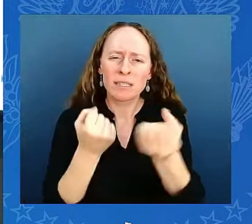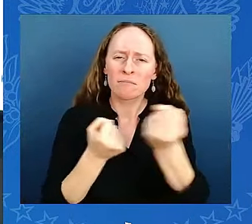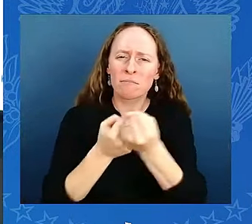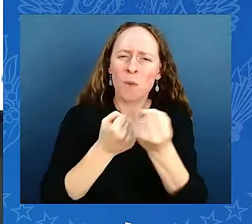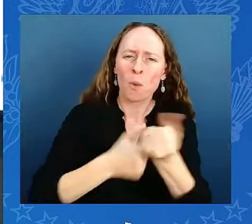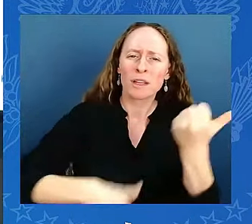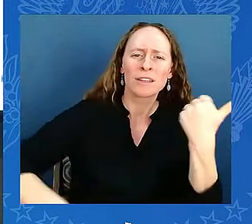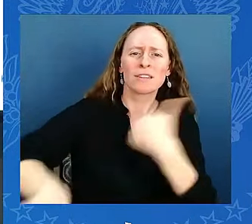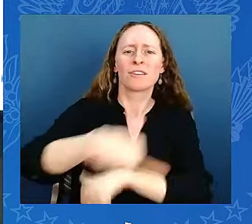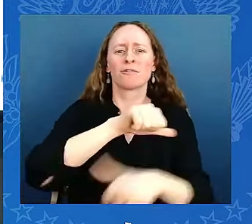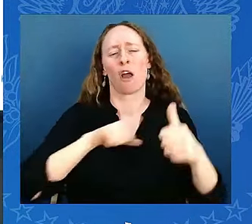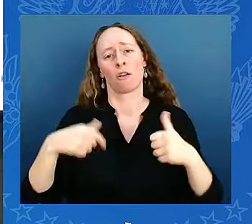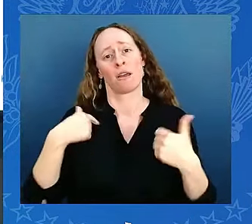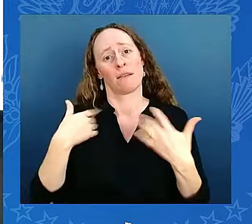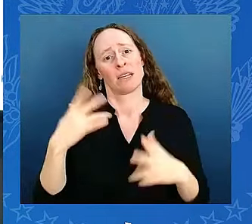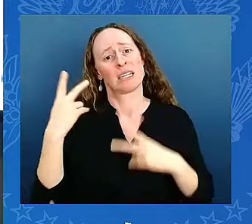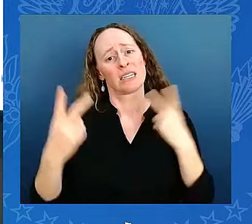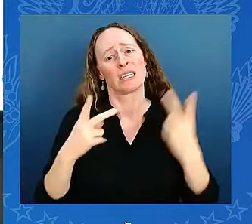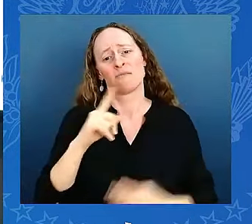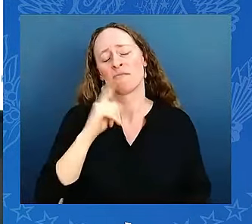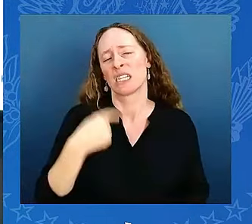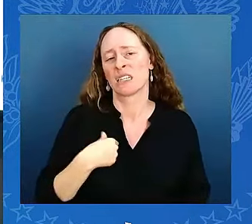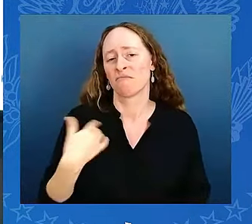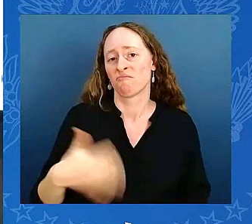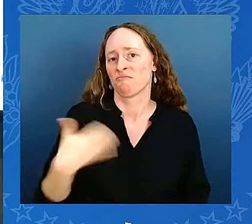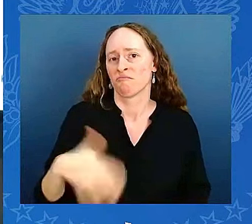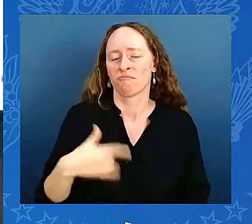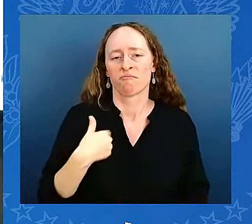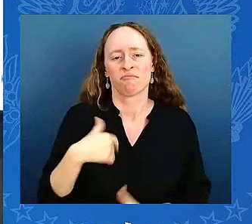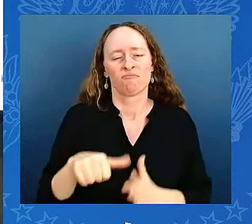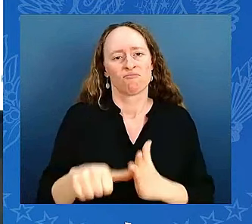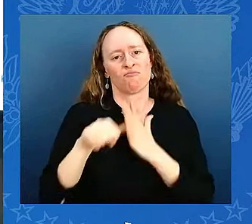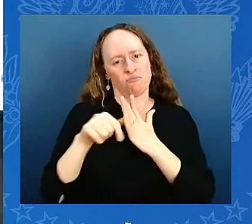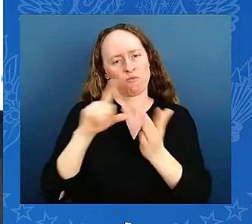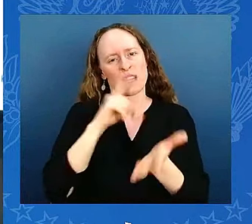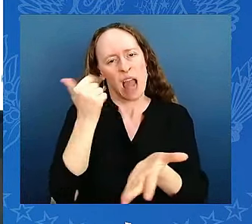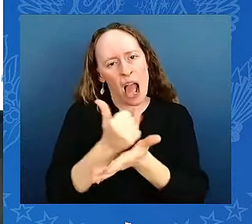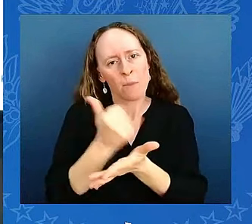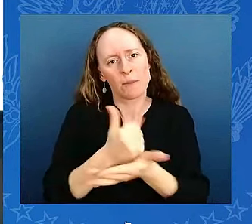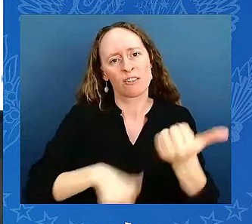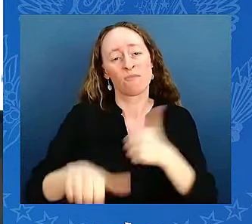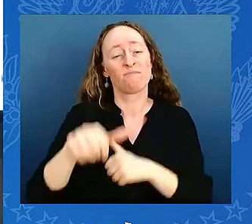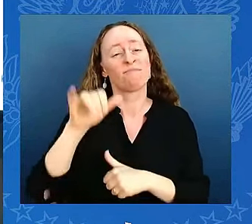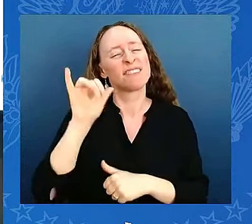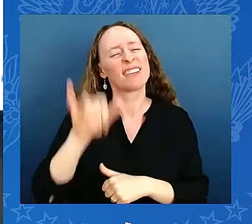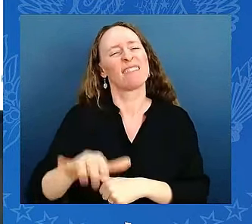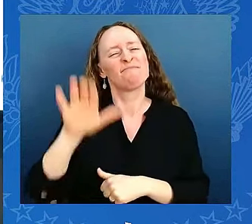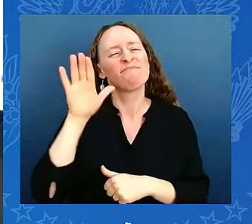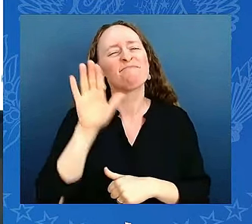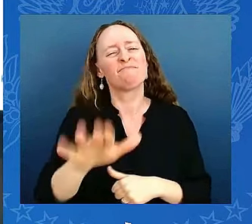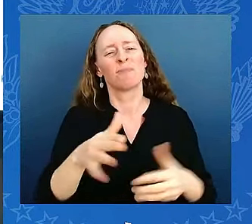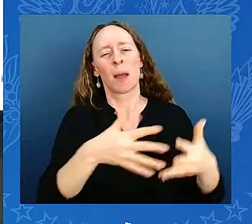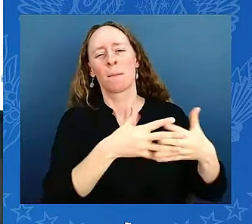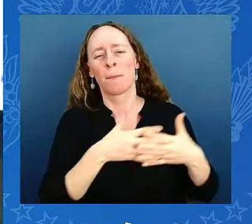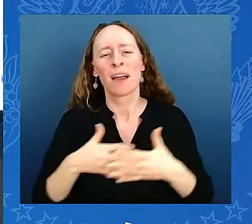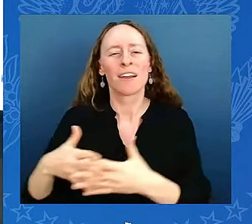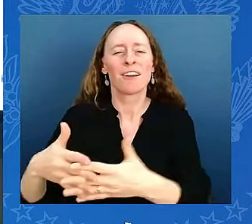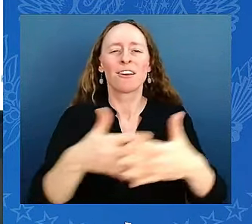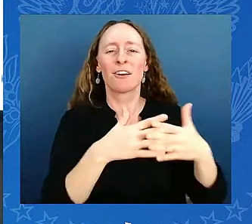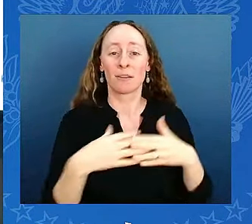America. I firmly believe, and I've saying it for 3 years, there's nothing beyond our capacity to